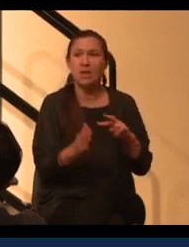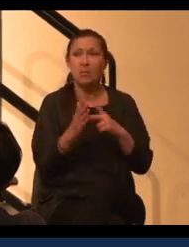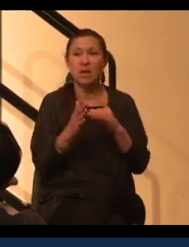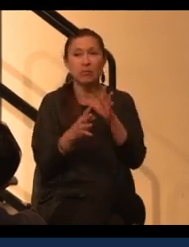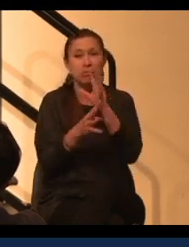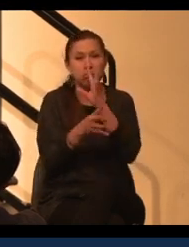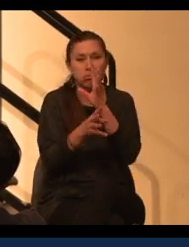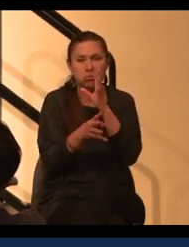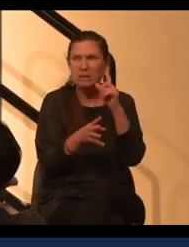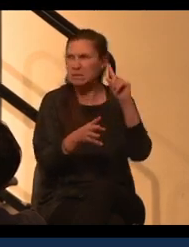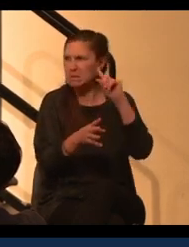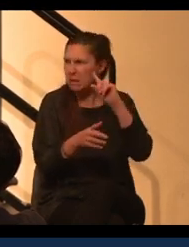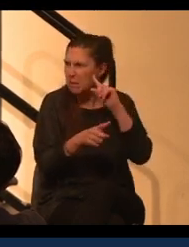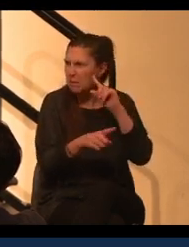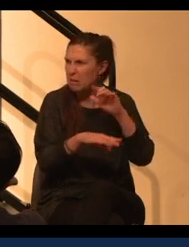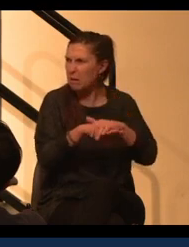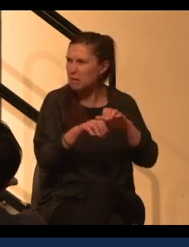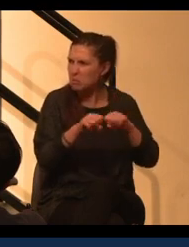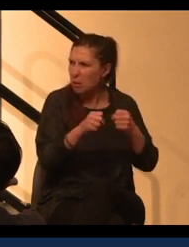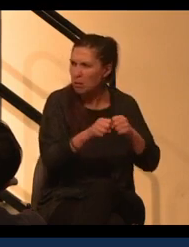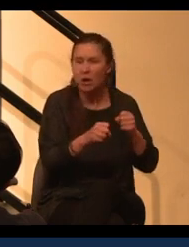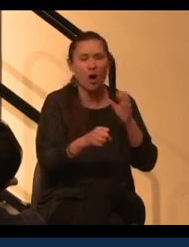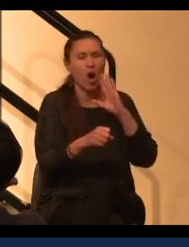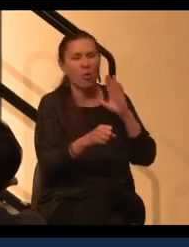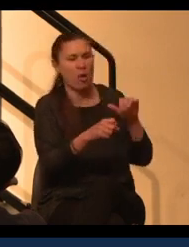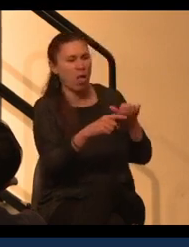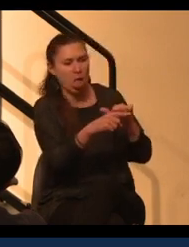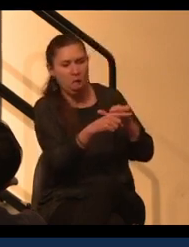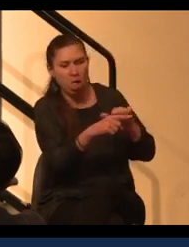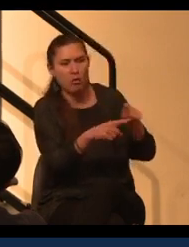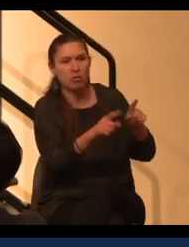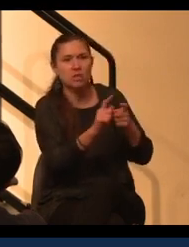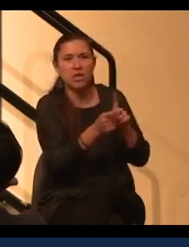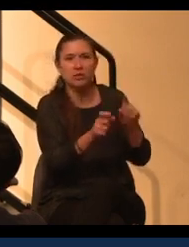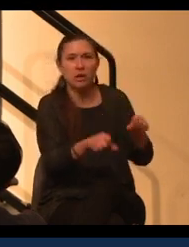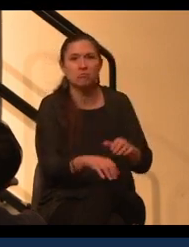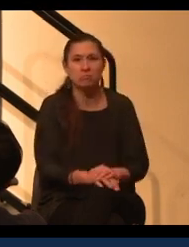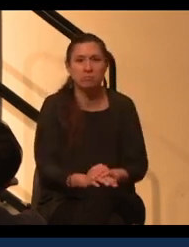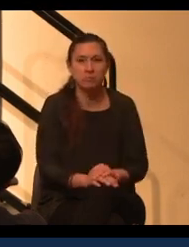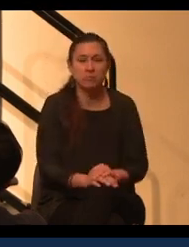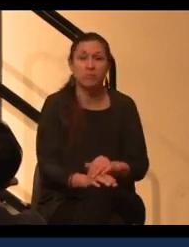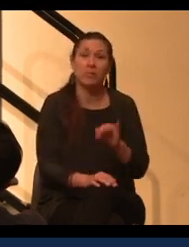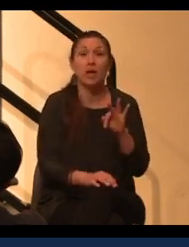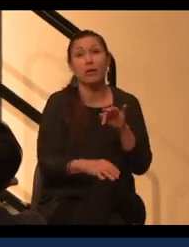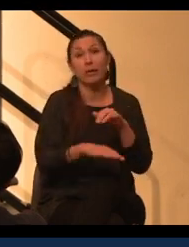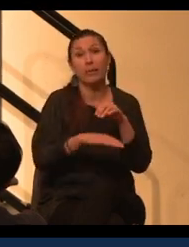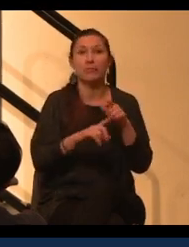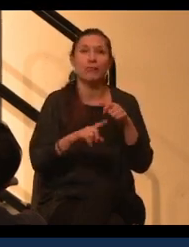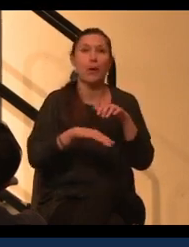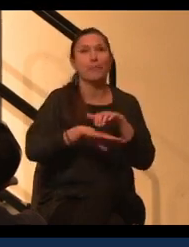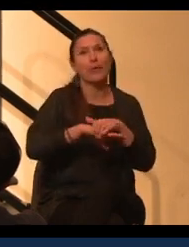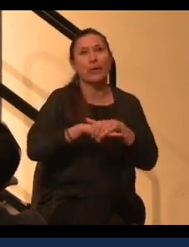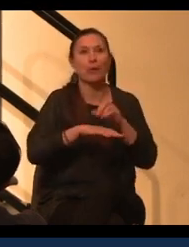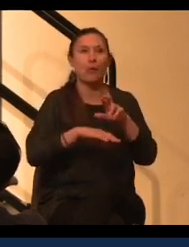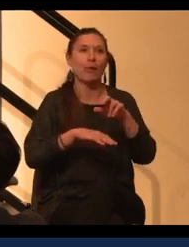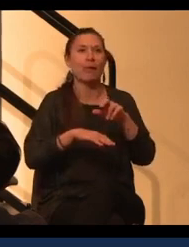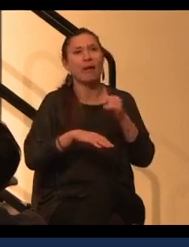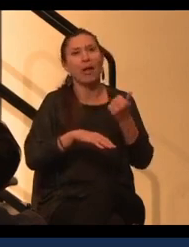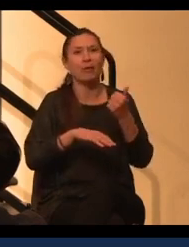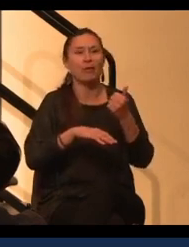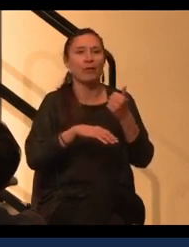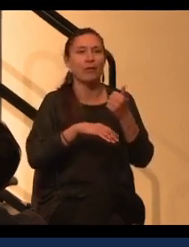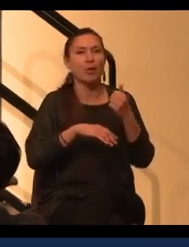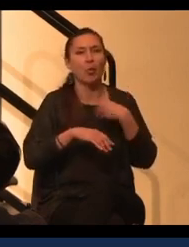an Asian accent, they will work with you to kind of change that accent. But if you have a British accent or South African accent,